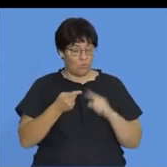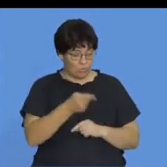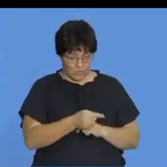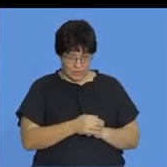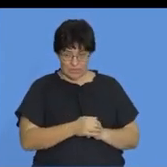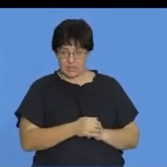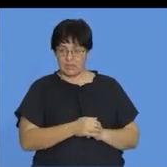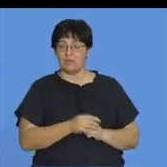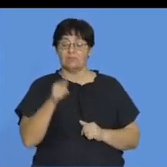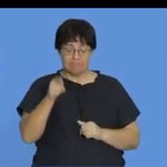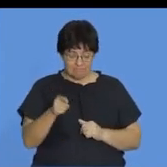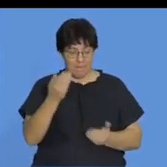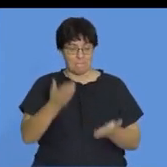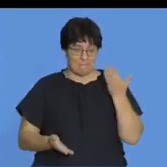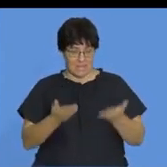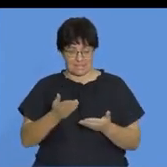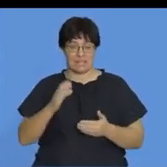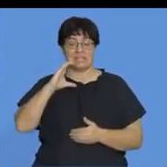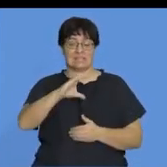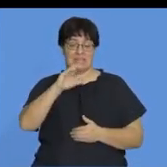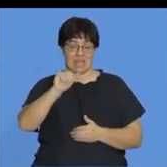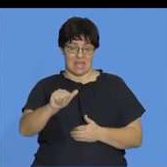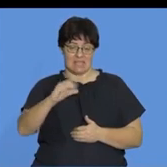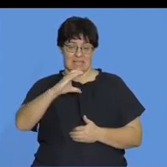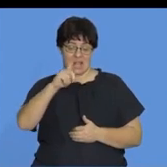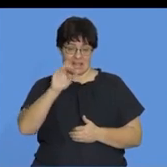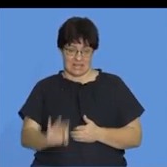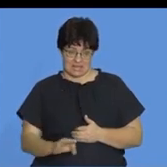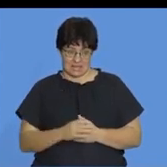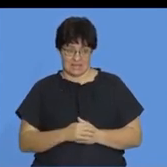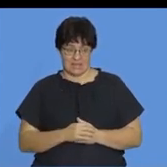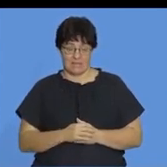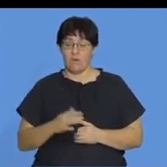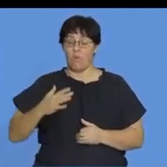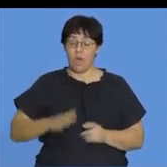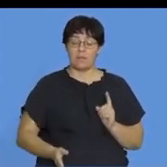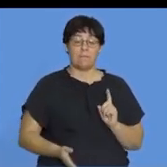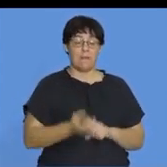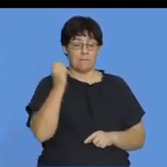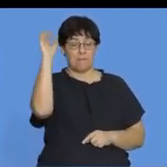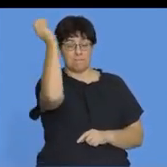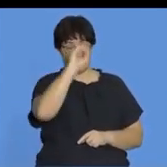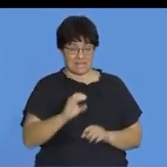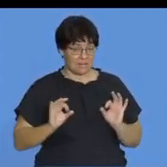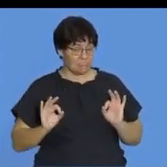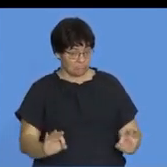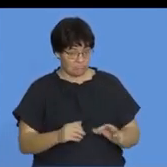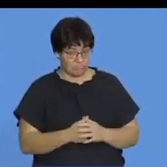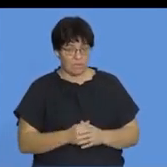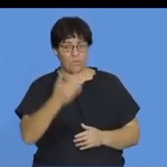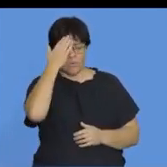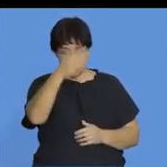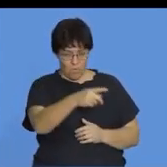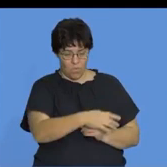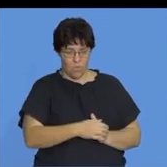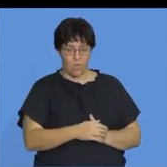do we move from this? Now, this is the actual mass of calcium carbonate, right? Now, if we want to determine the percentage purity,